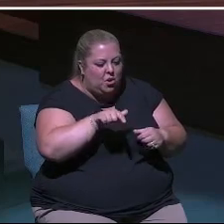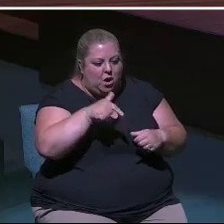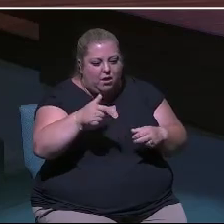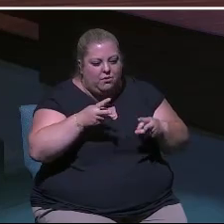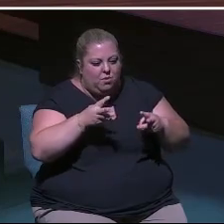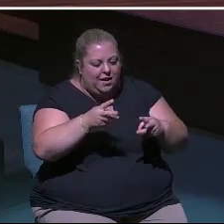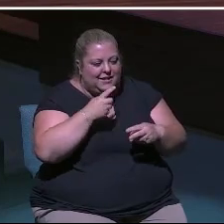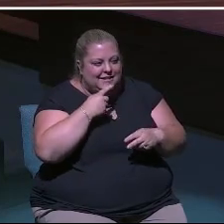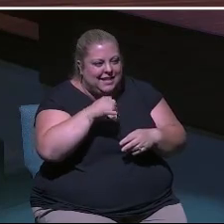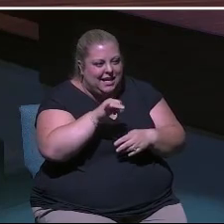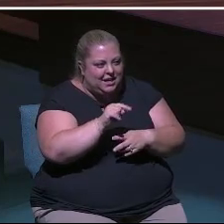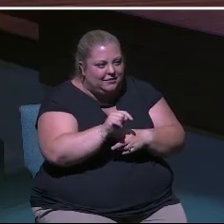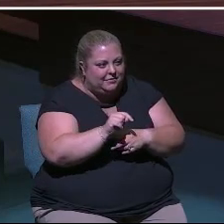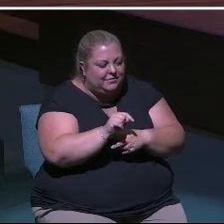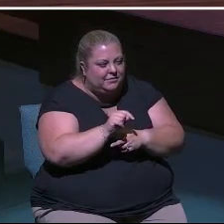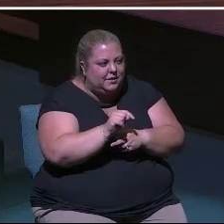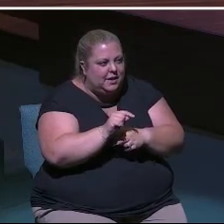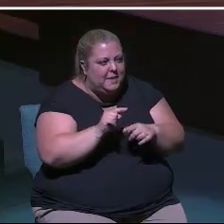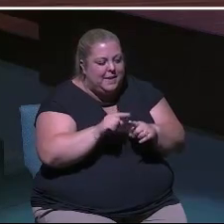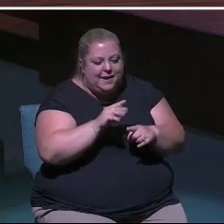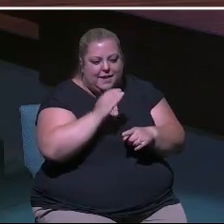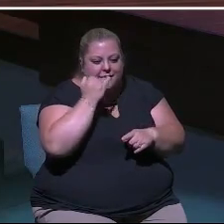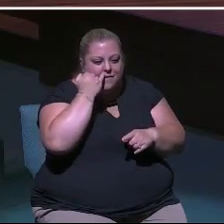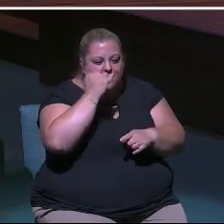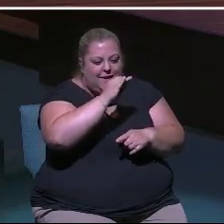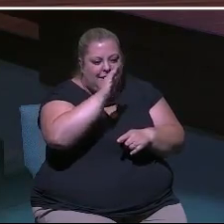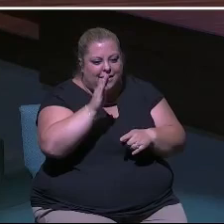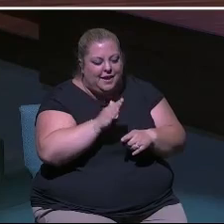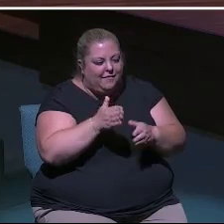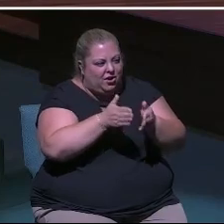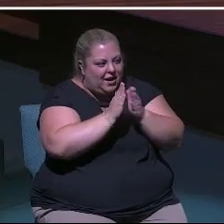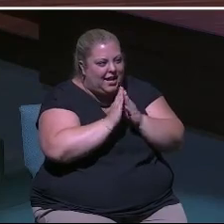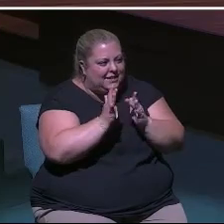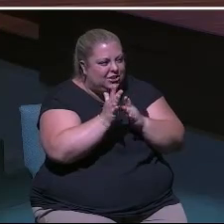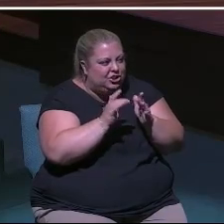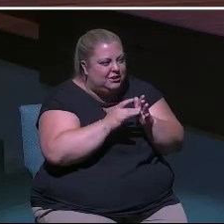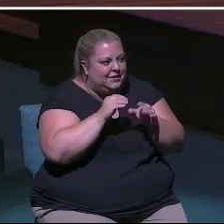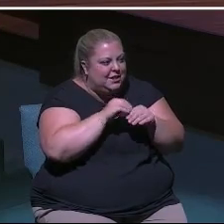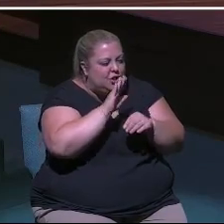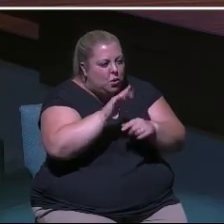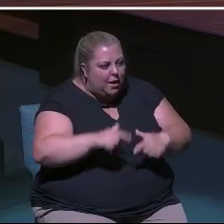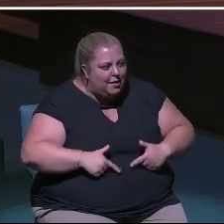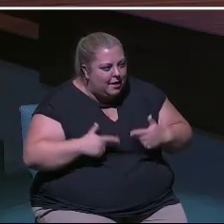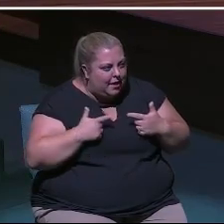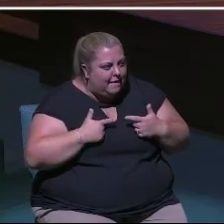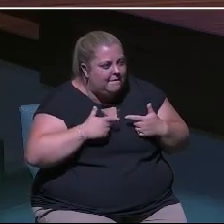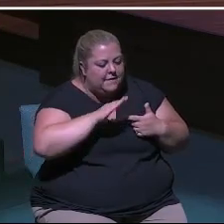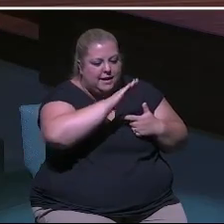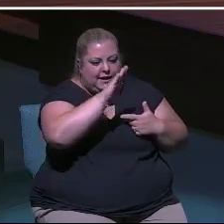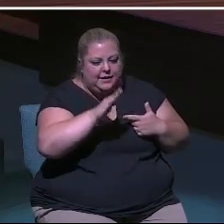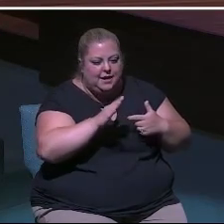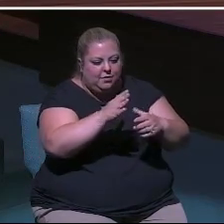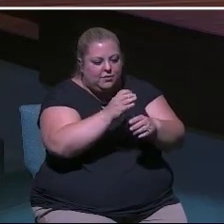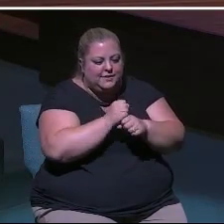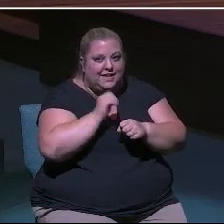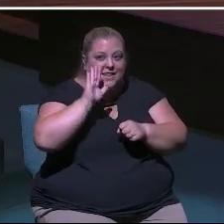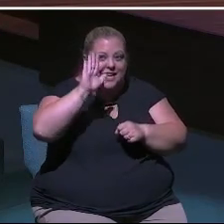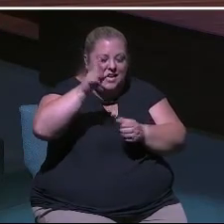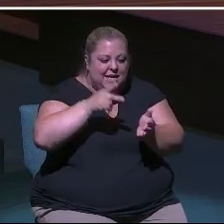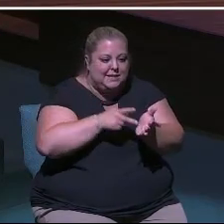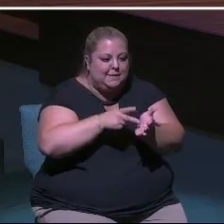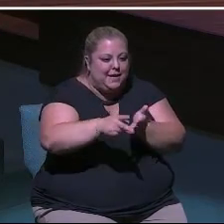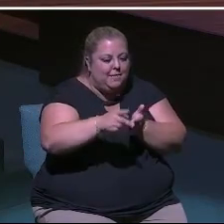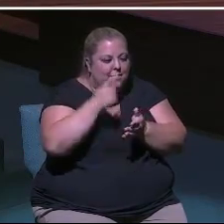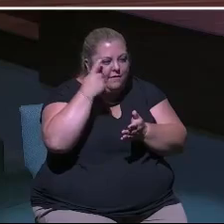it than if you've never asked Jesus Christ into your life and never received his payment, repented of your